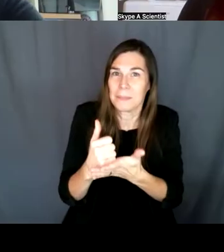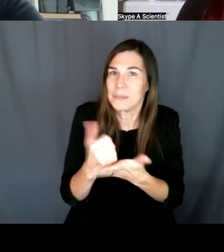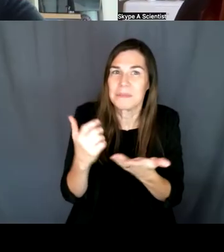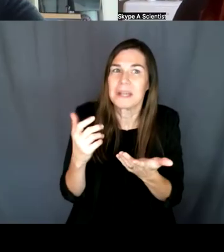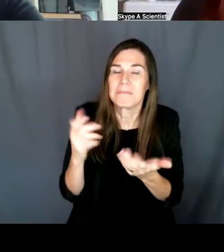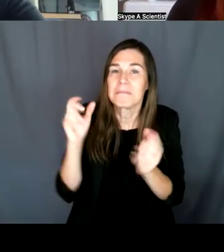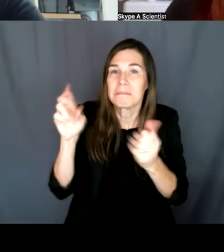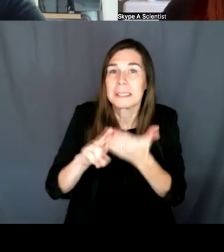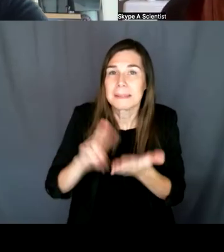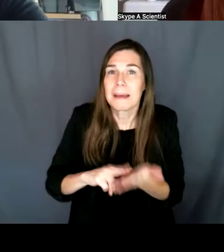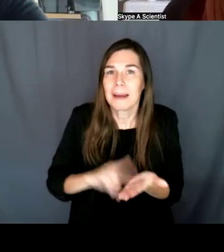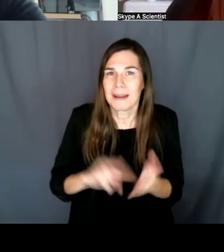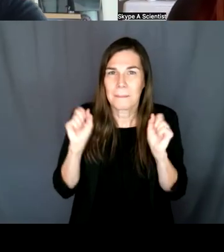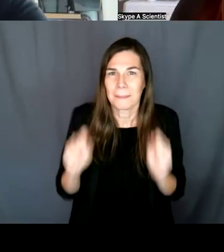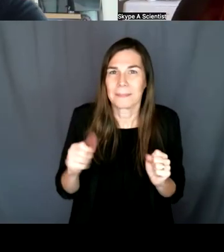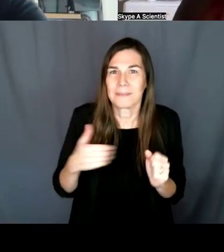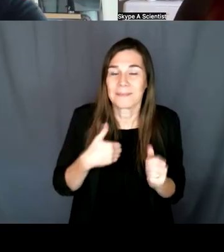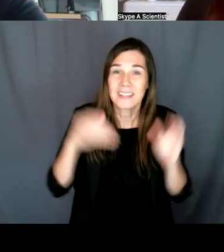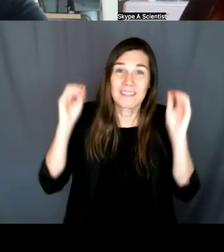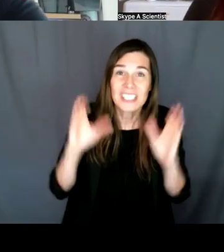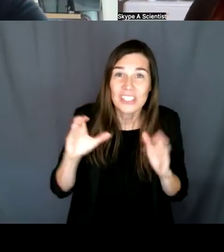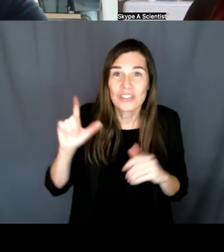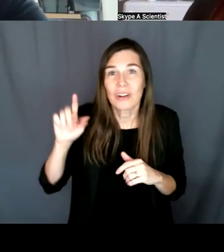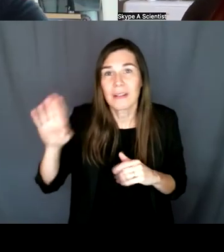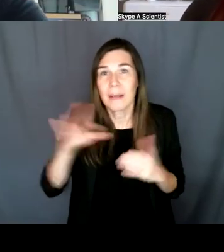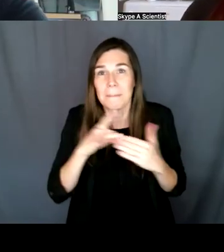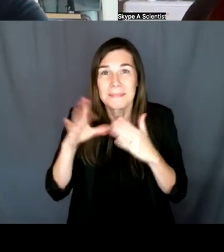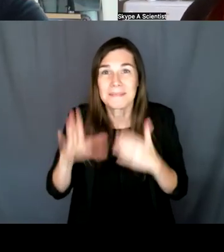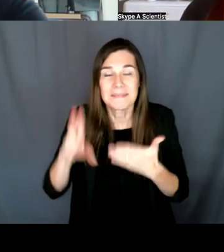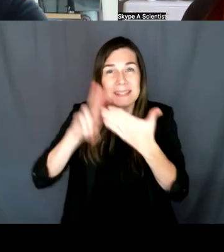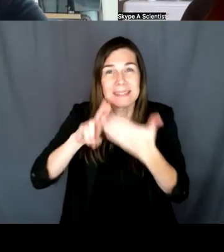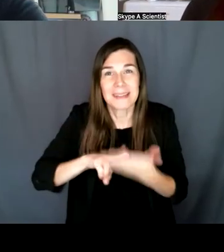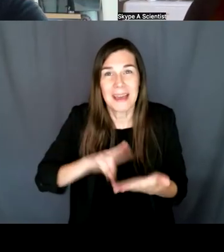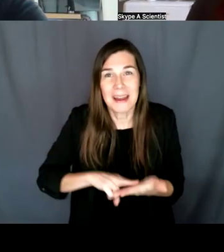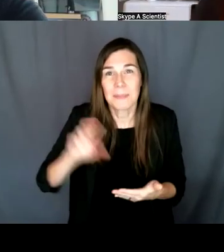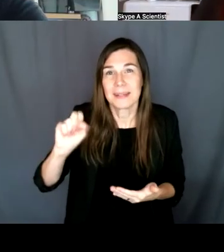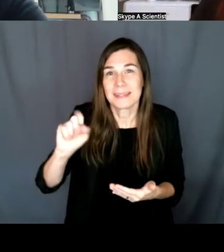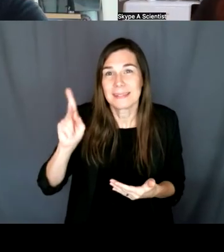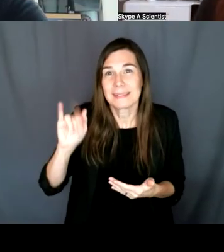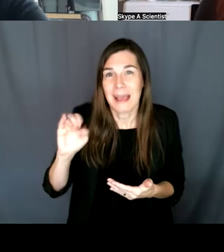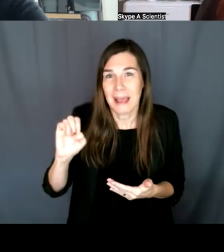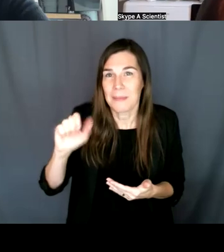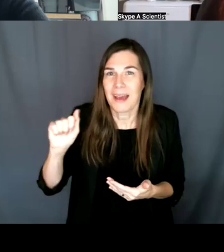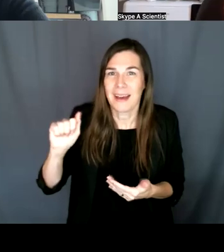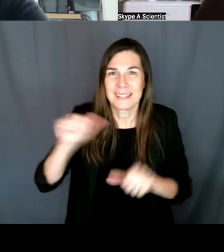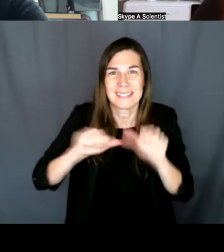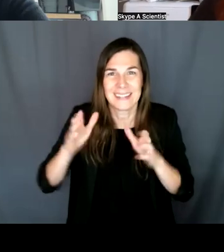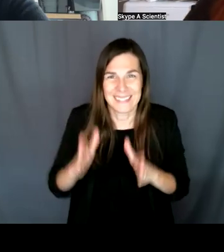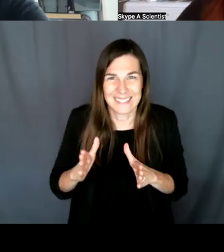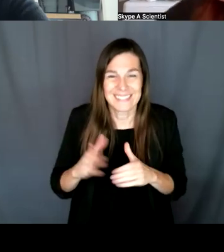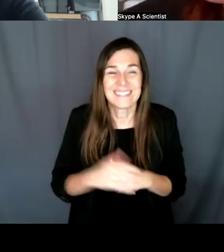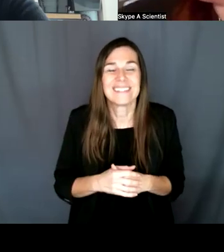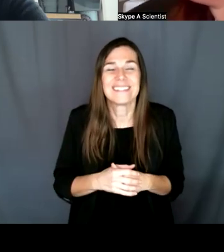up, have the teacher or club leader sign up at skypeascientist.com. Other housekeepy